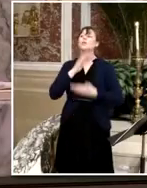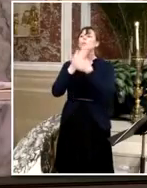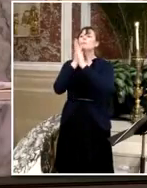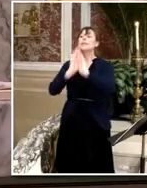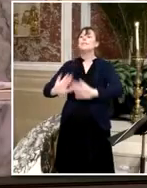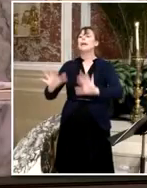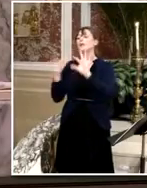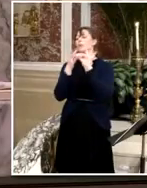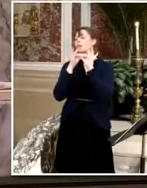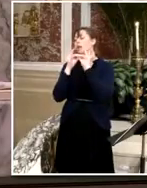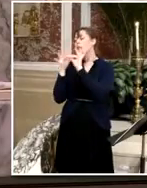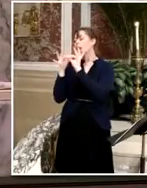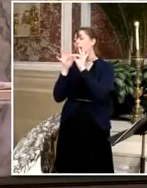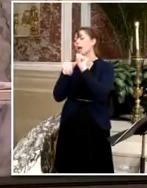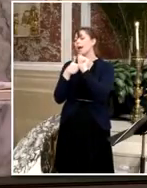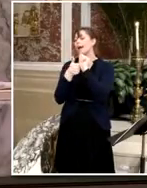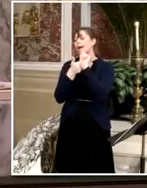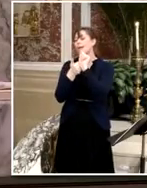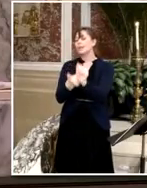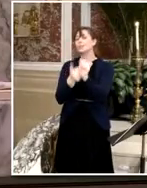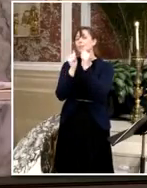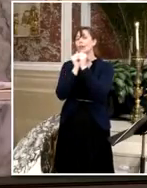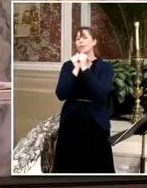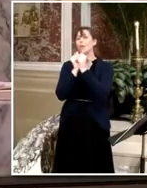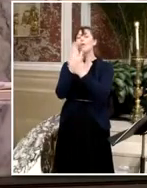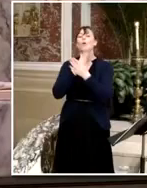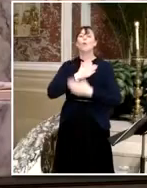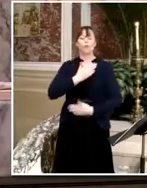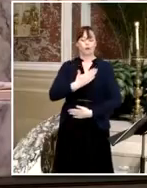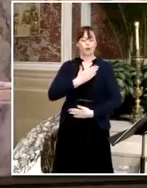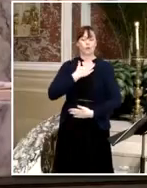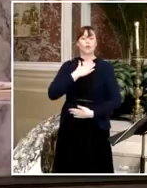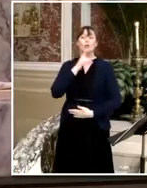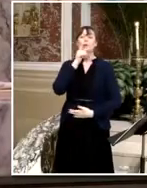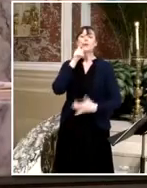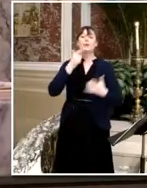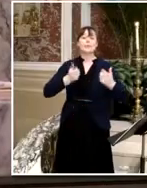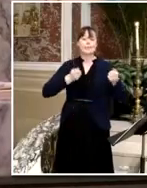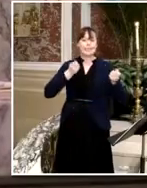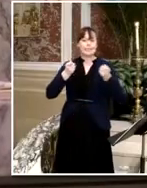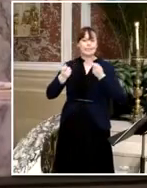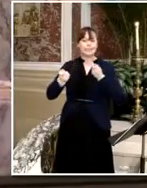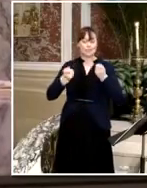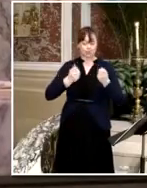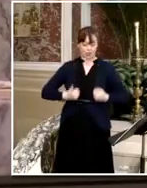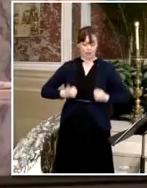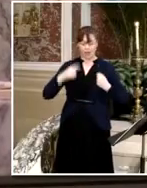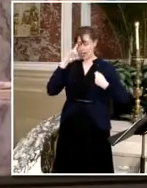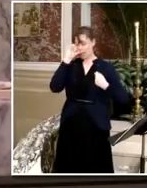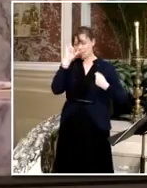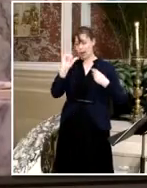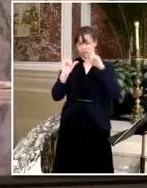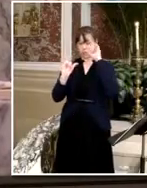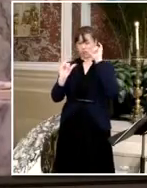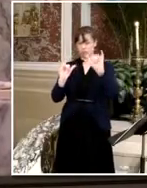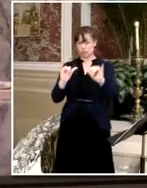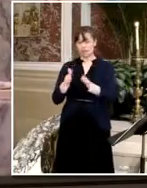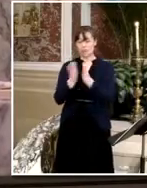her peace and unity in accordance with your will, who live and reign forever and